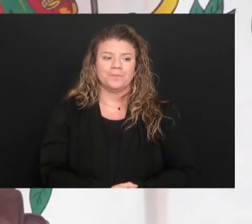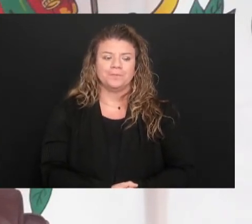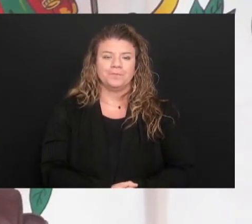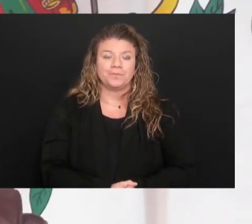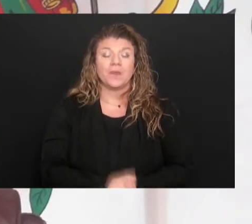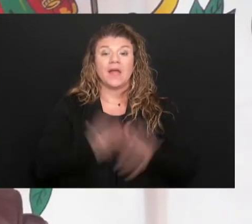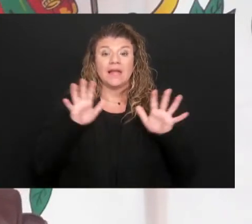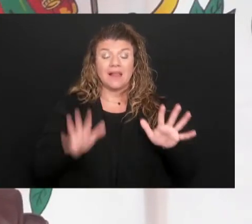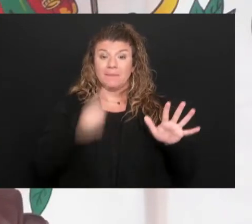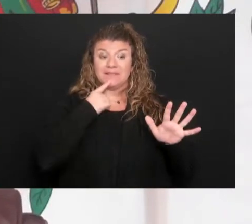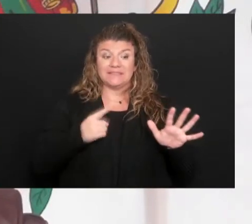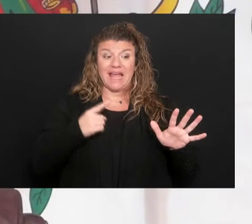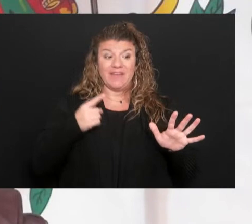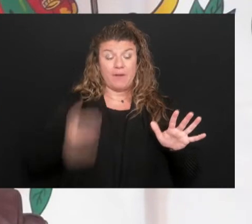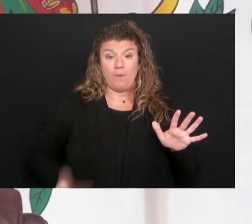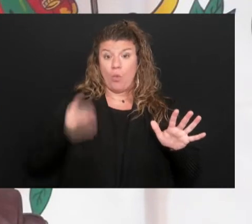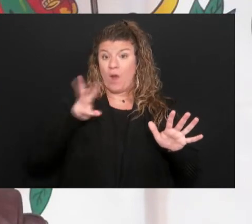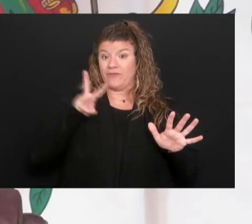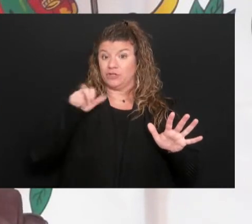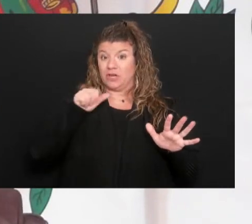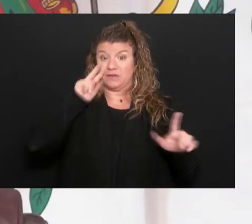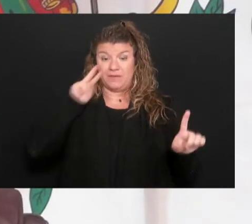West Virginia's standpoint,